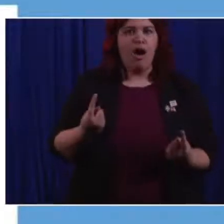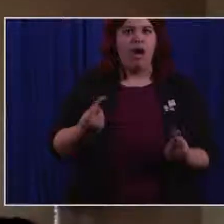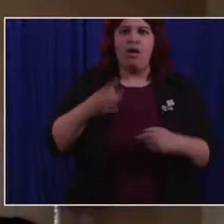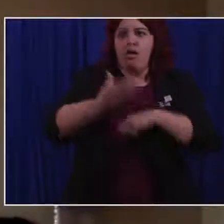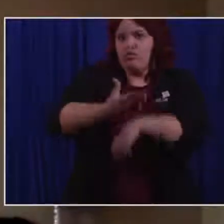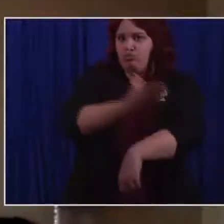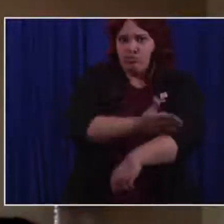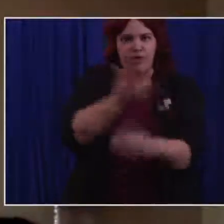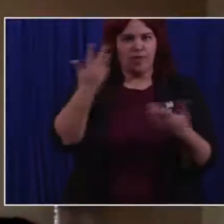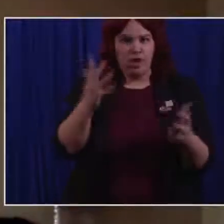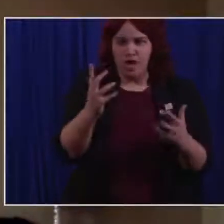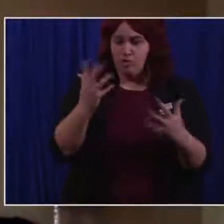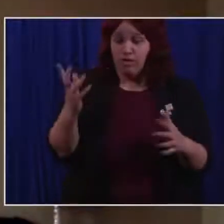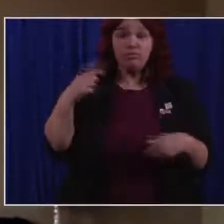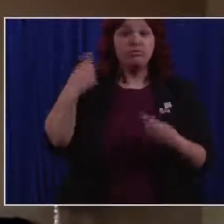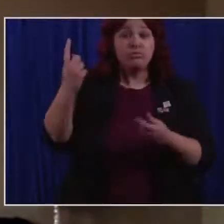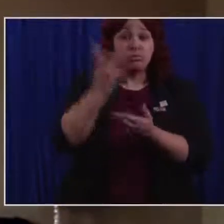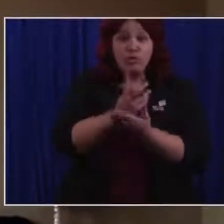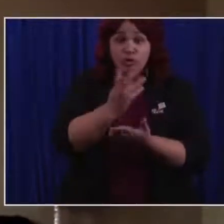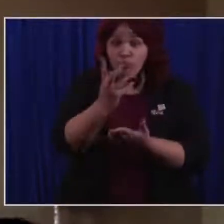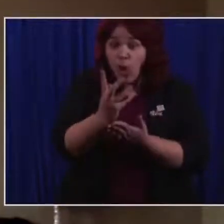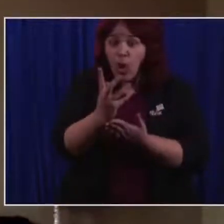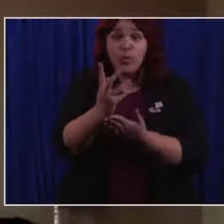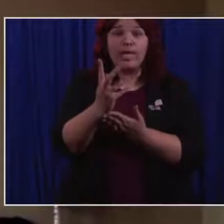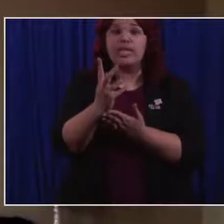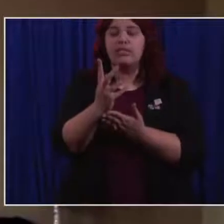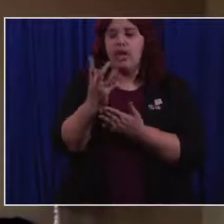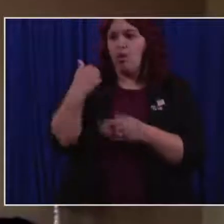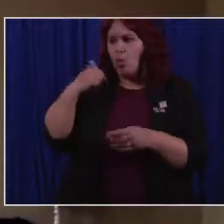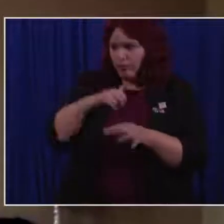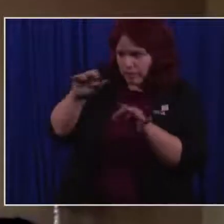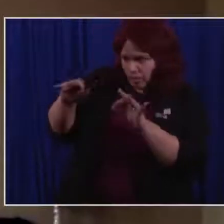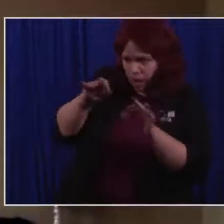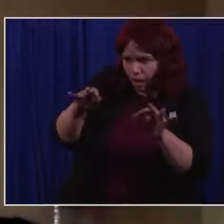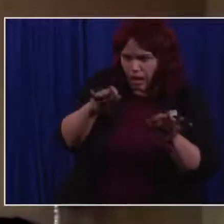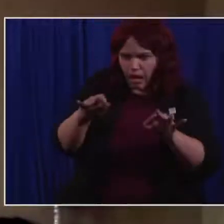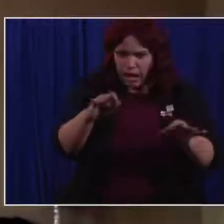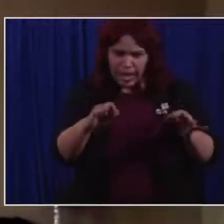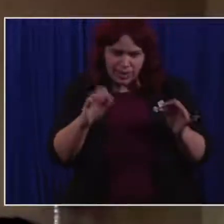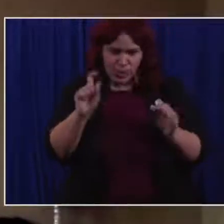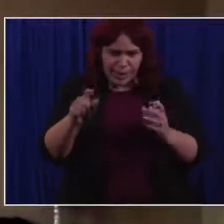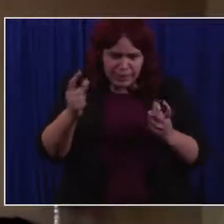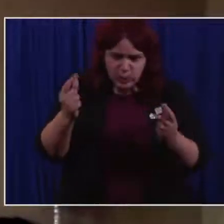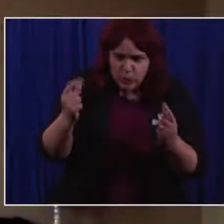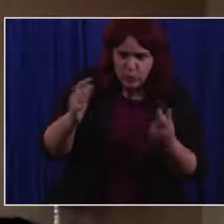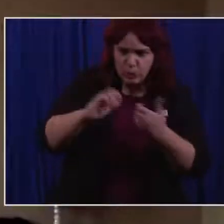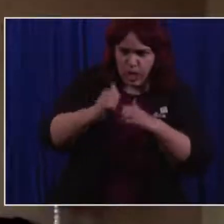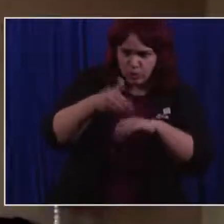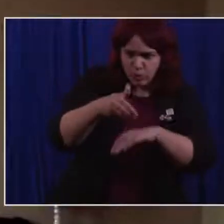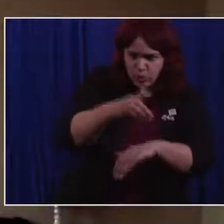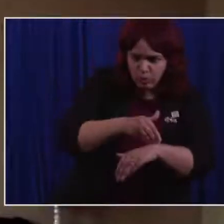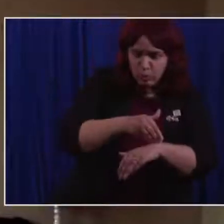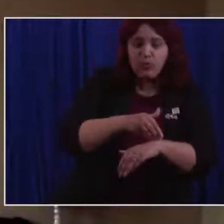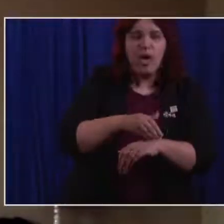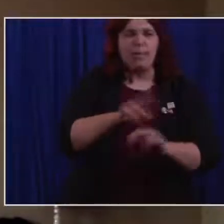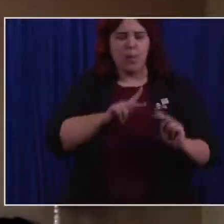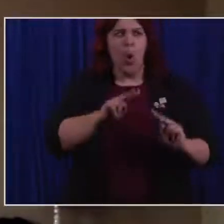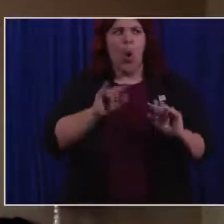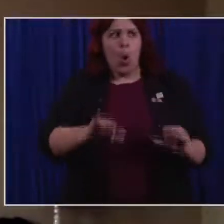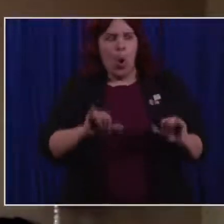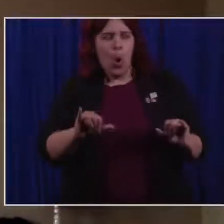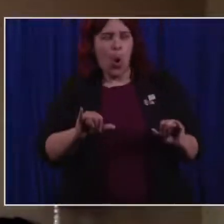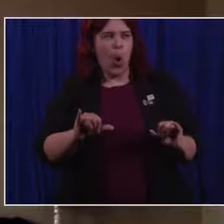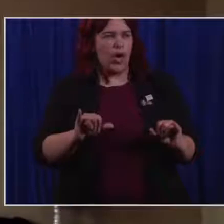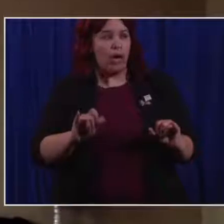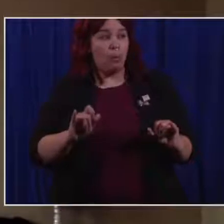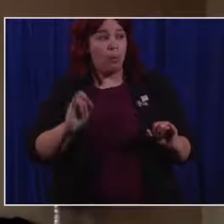weeks into that. We've got people stood up. They understand the environment. They're recommending changes that are